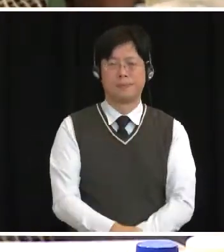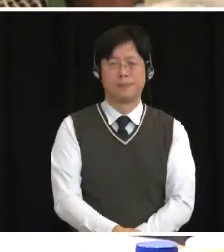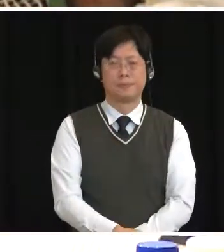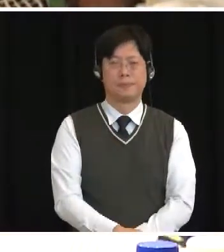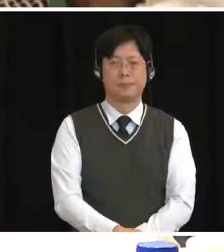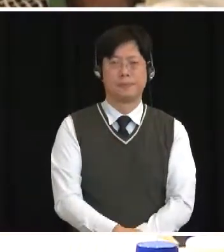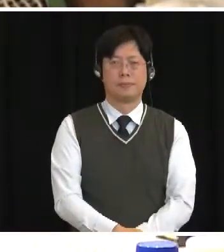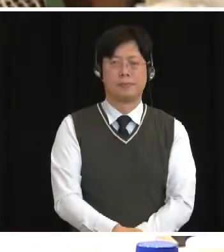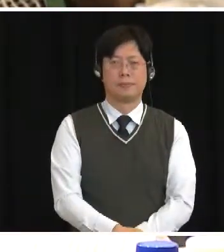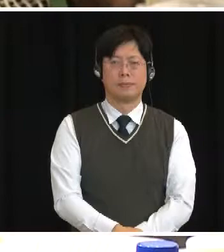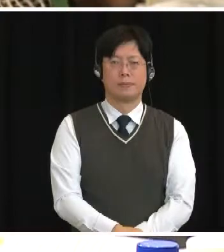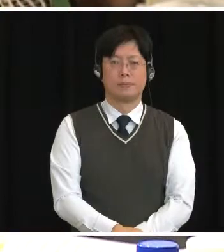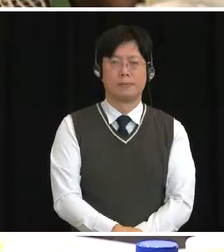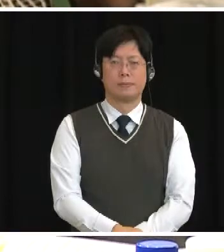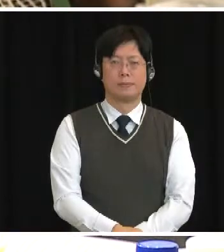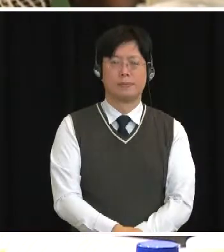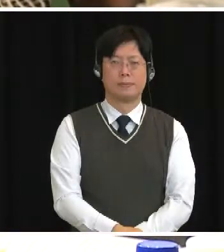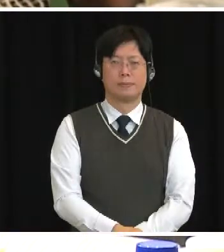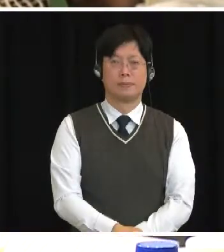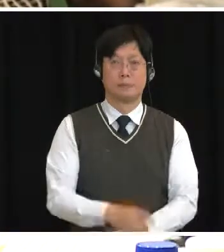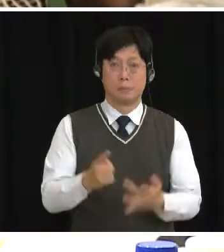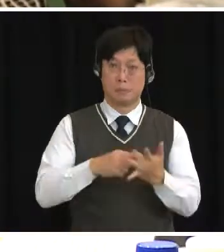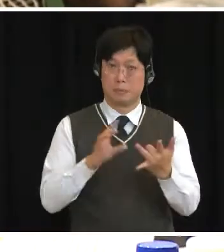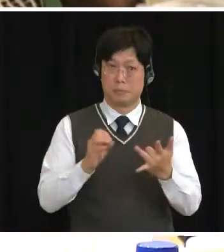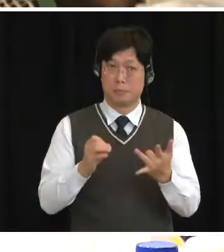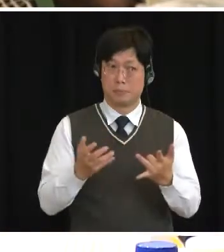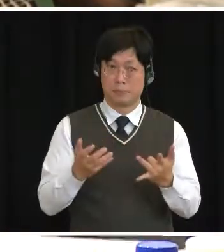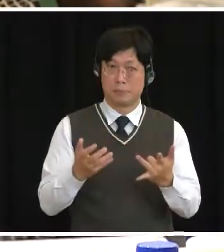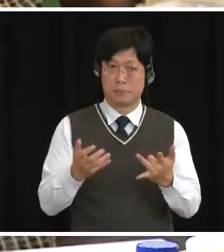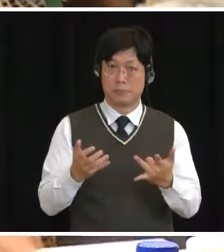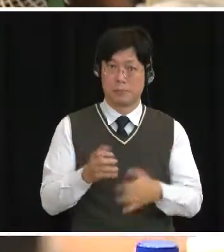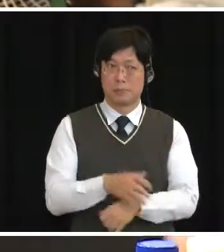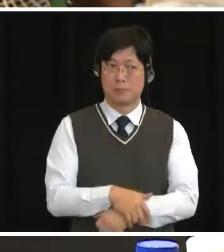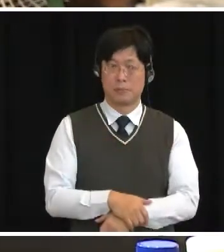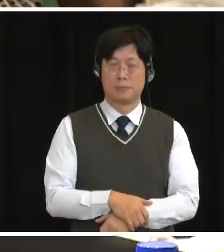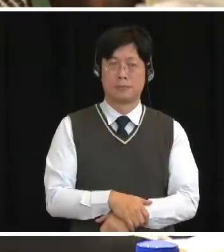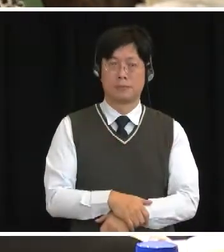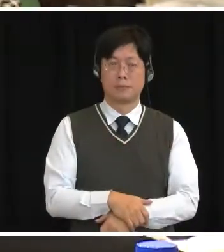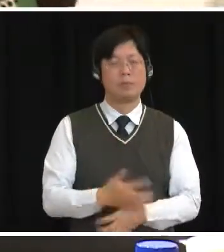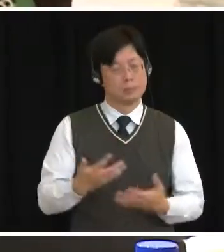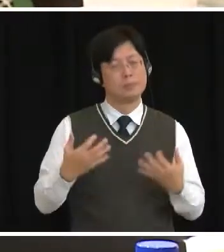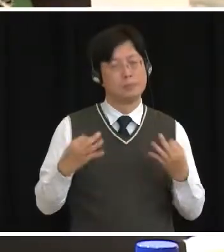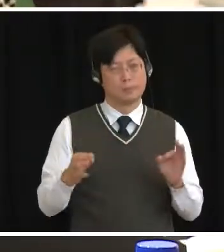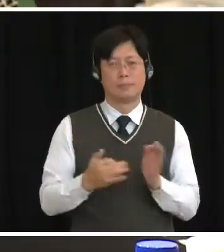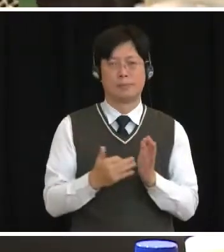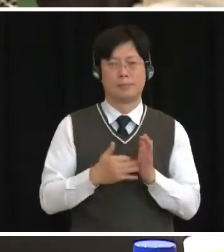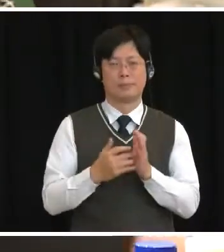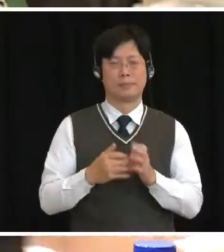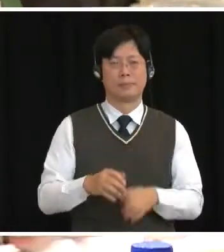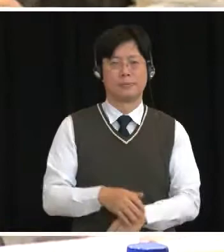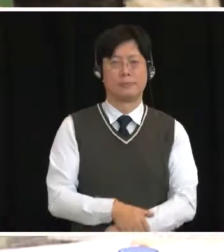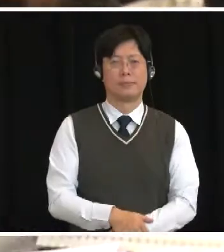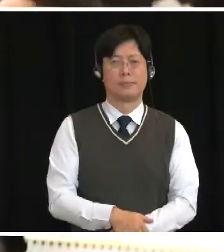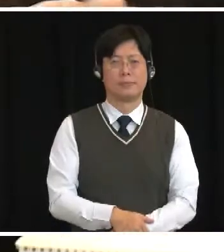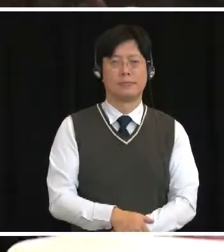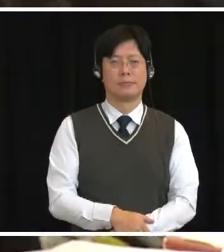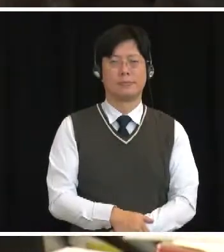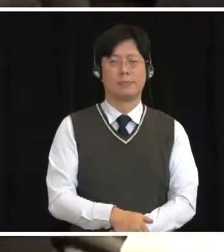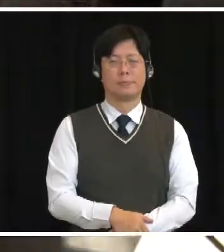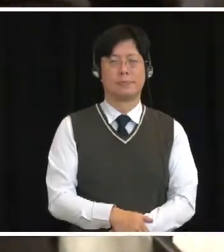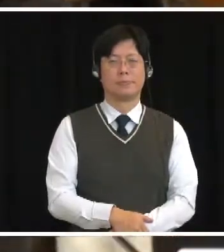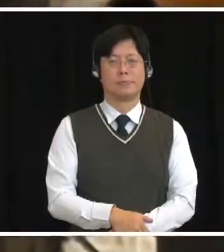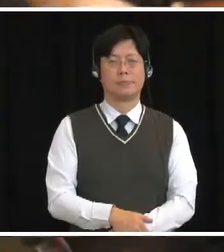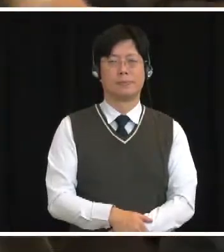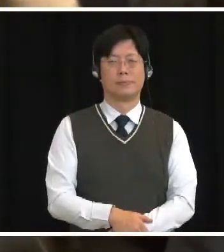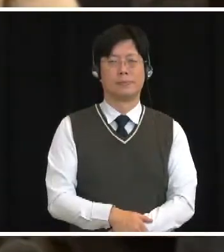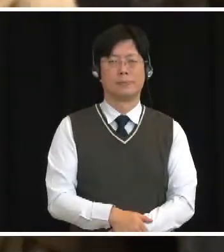some representatives from the Legislative Yuan will respond. Did I miss any questions? Well, I would like to